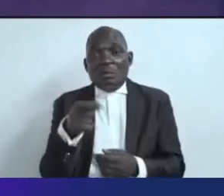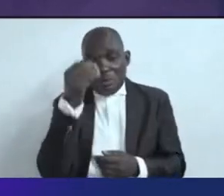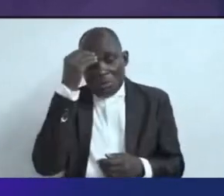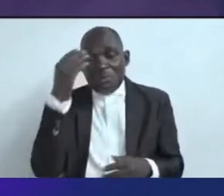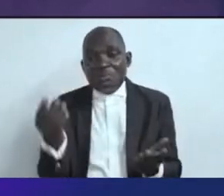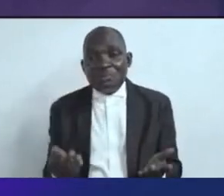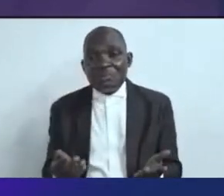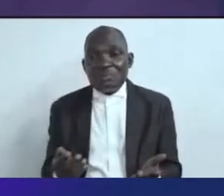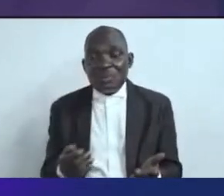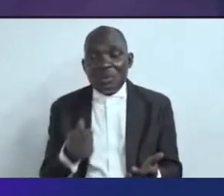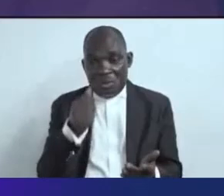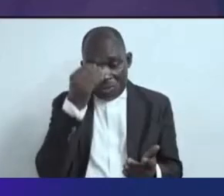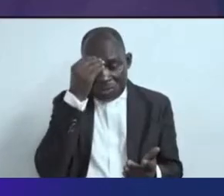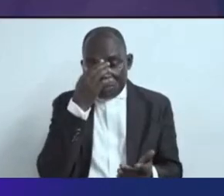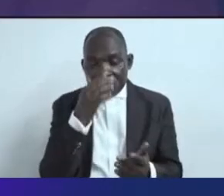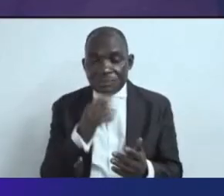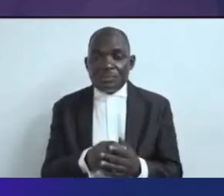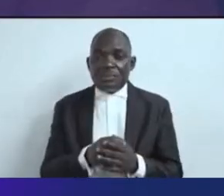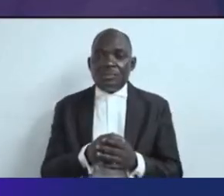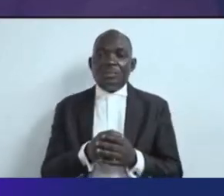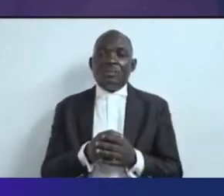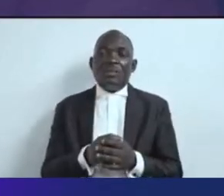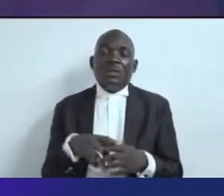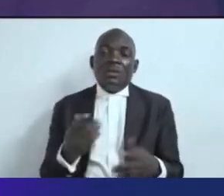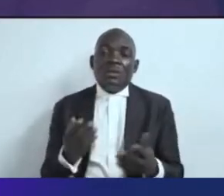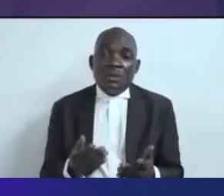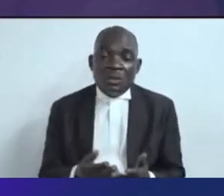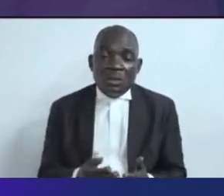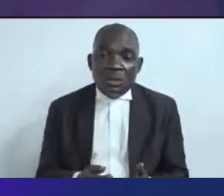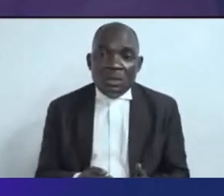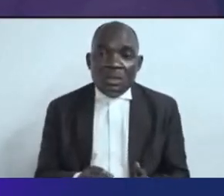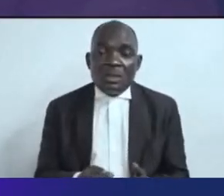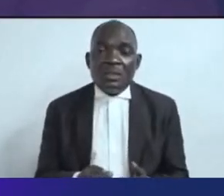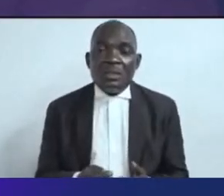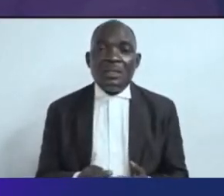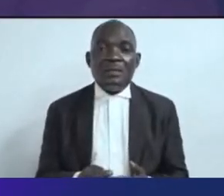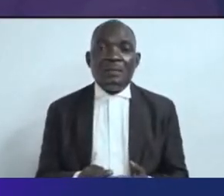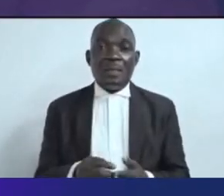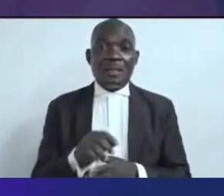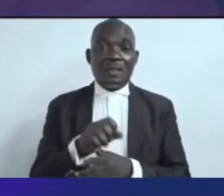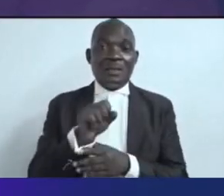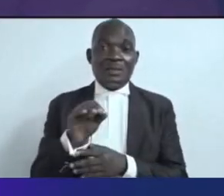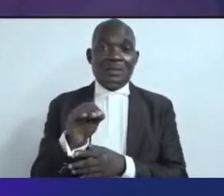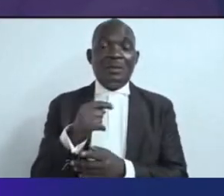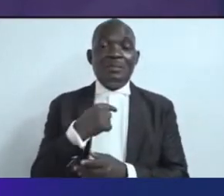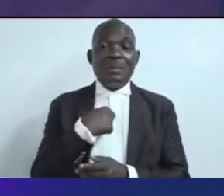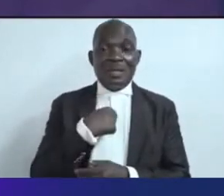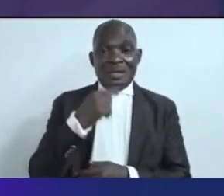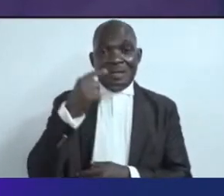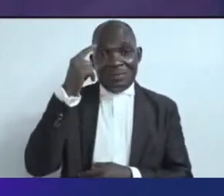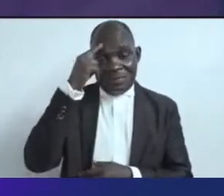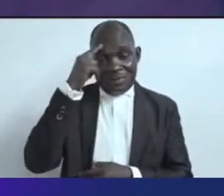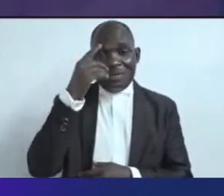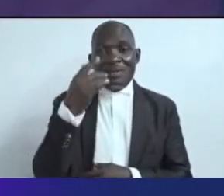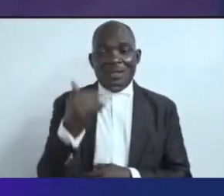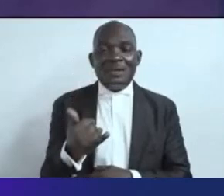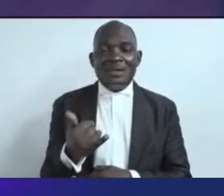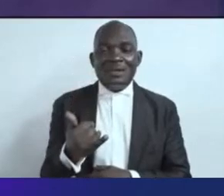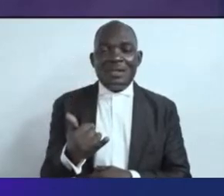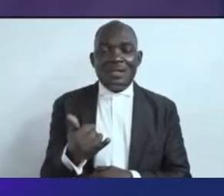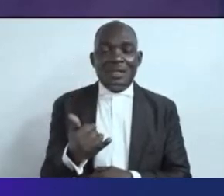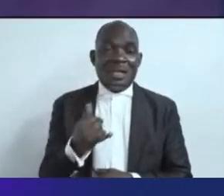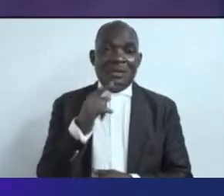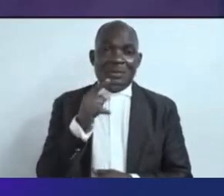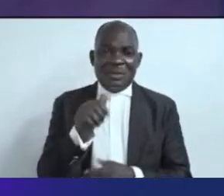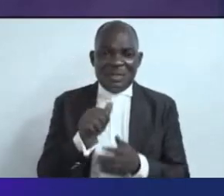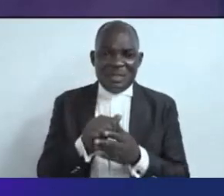have behaved differently in a normal year. So I think that a significant